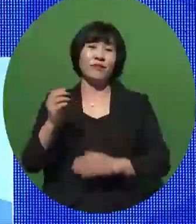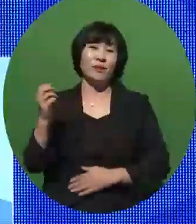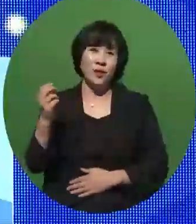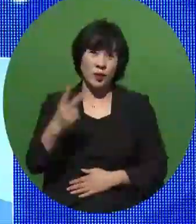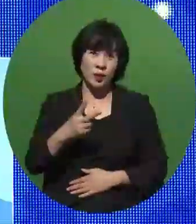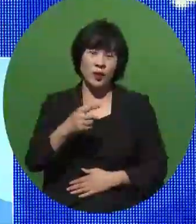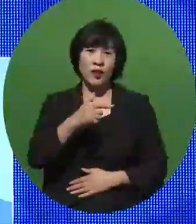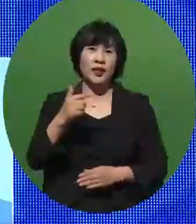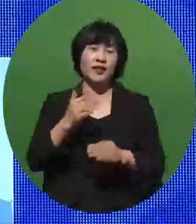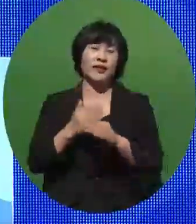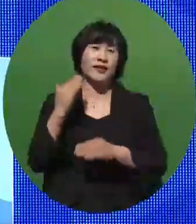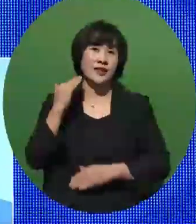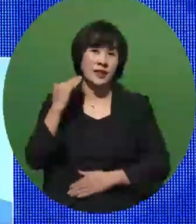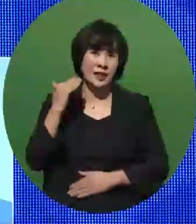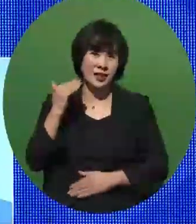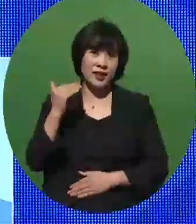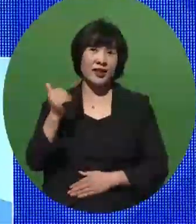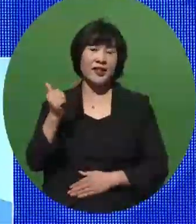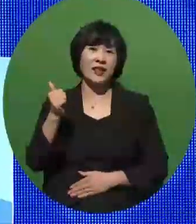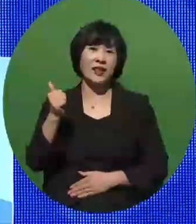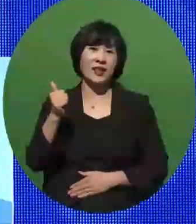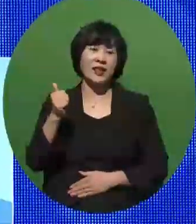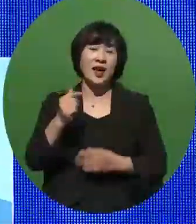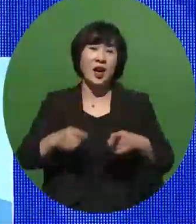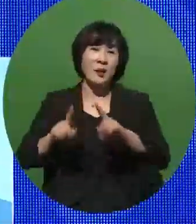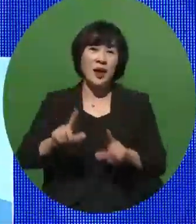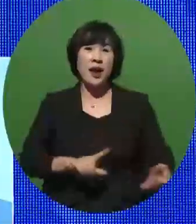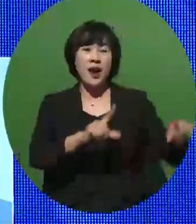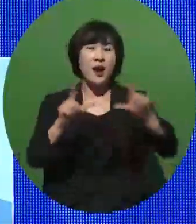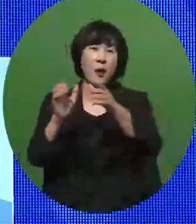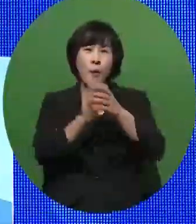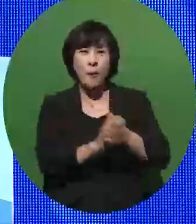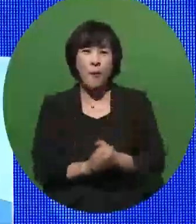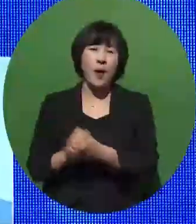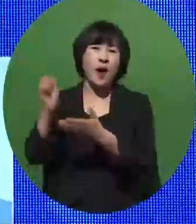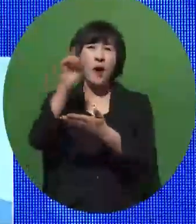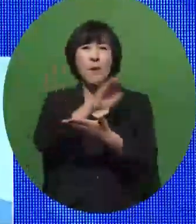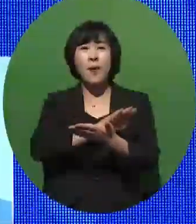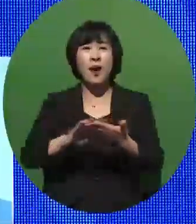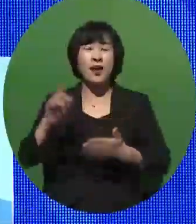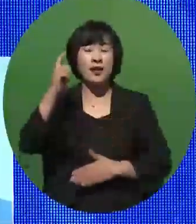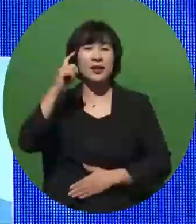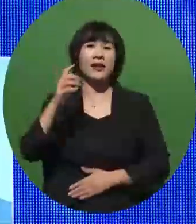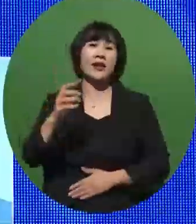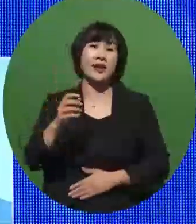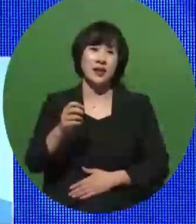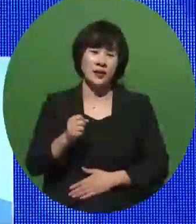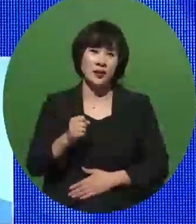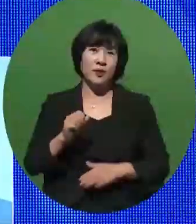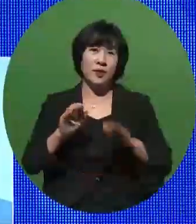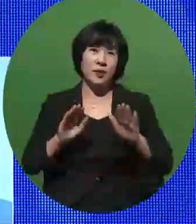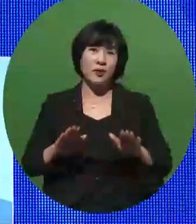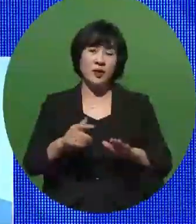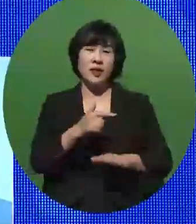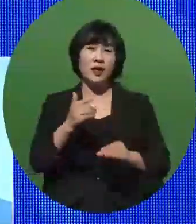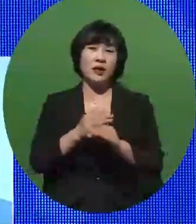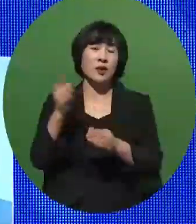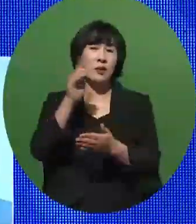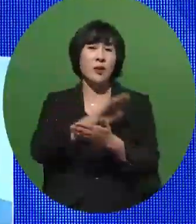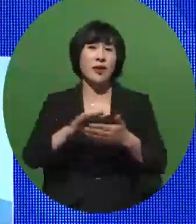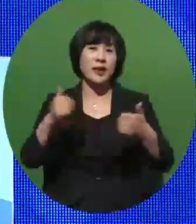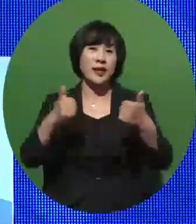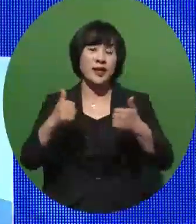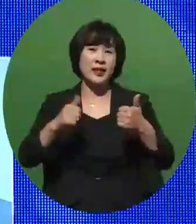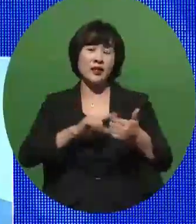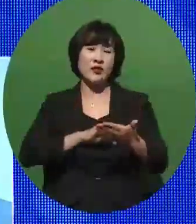built in his hometown of Haido Island, Sinan-gun, which will become a sanctuary for peace in Northeast Asia.